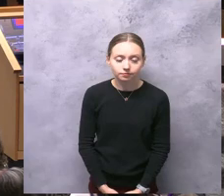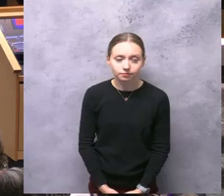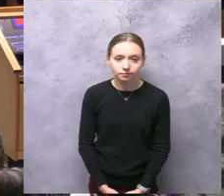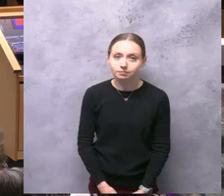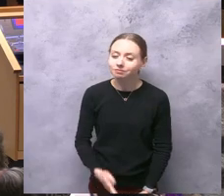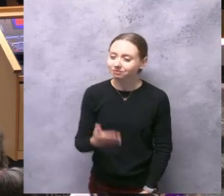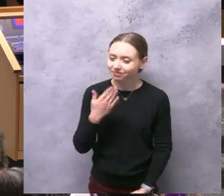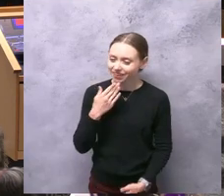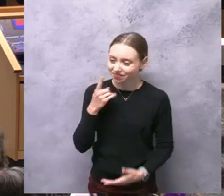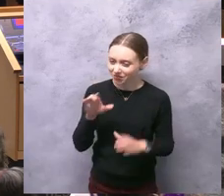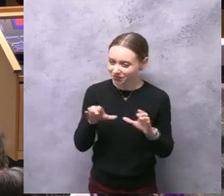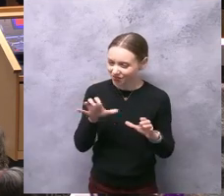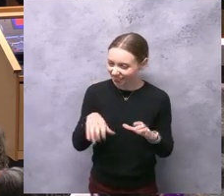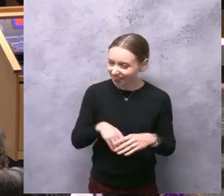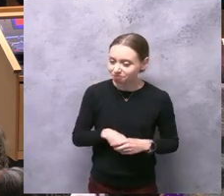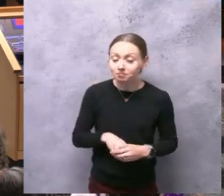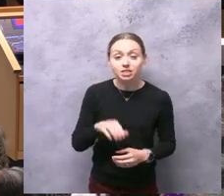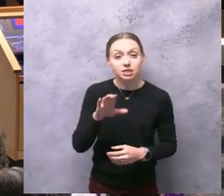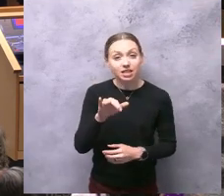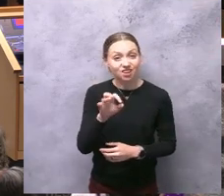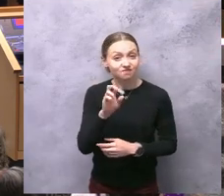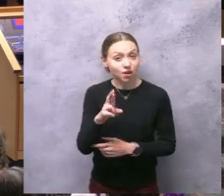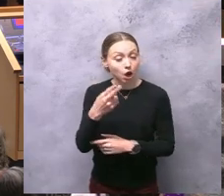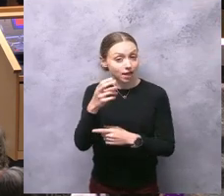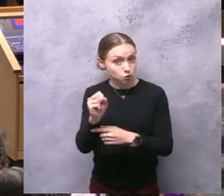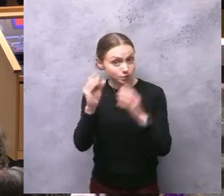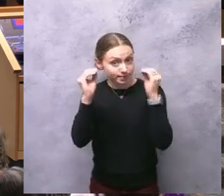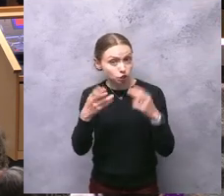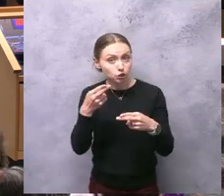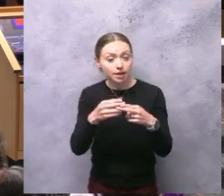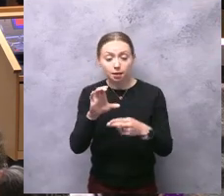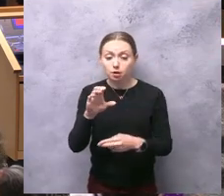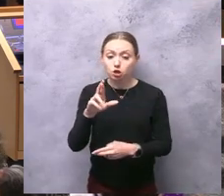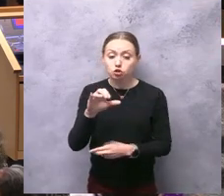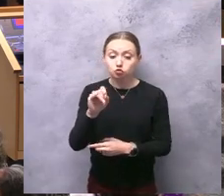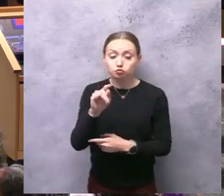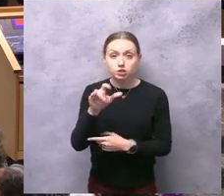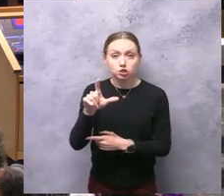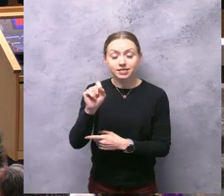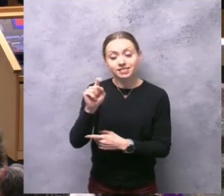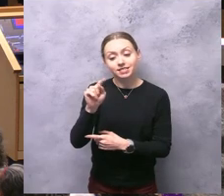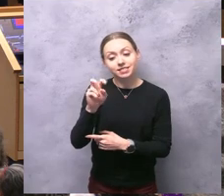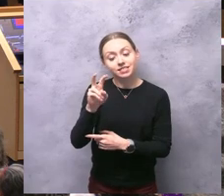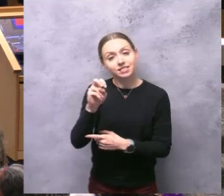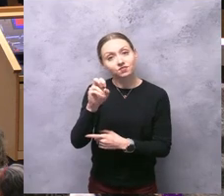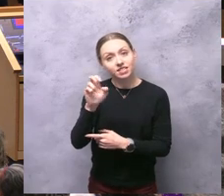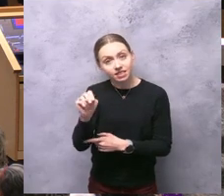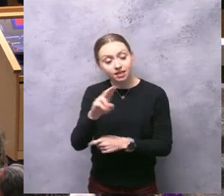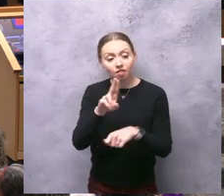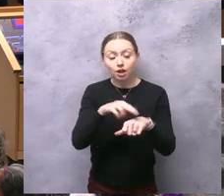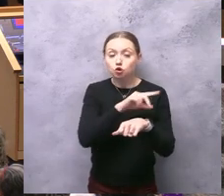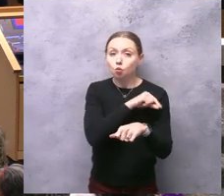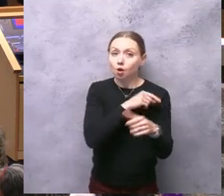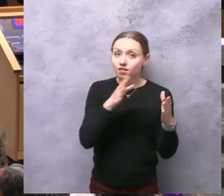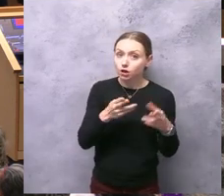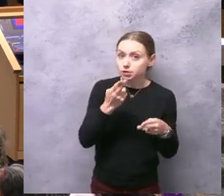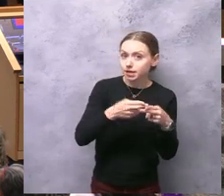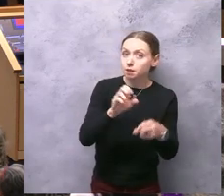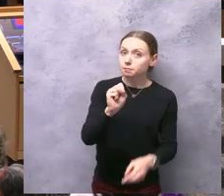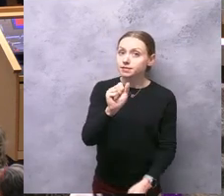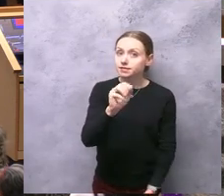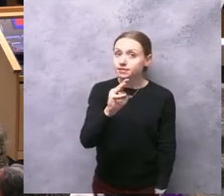Thank you for doing that. So the Cy-Fair High School, the teacher is Crystal Stevenson. The national qualifiers are Samantha